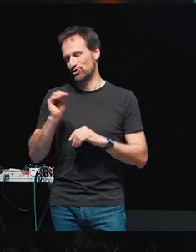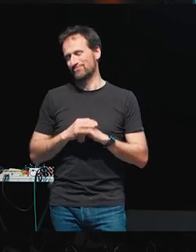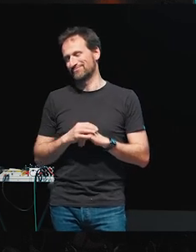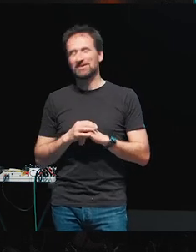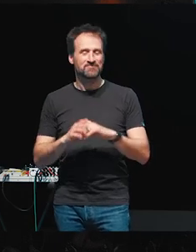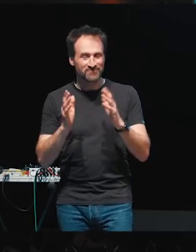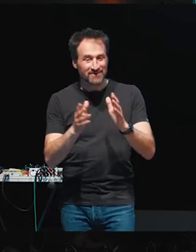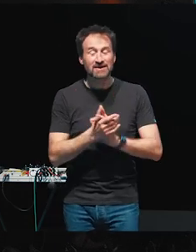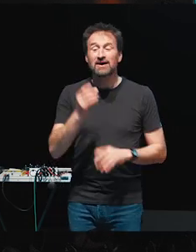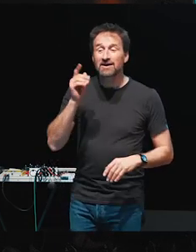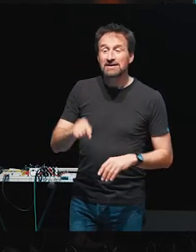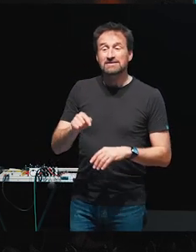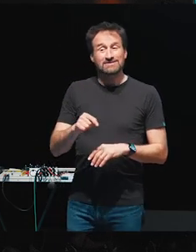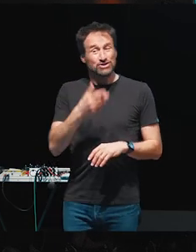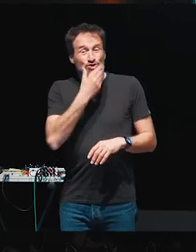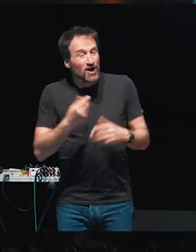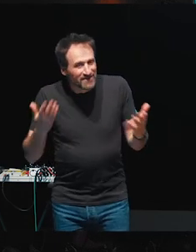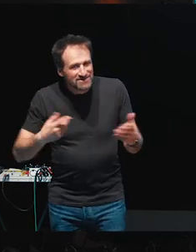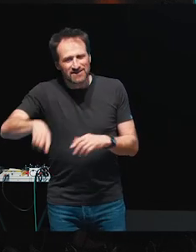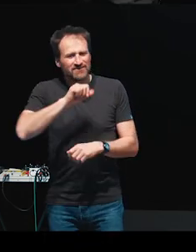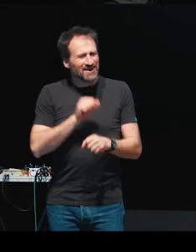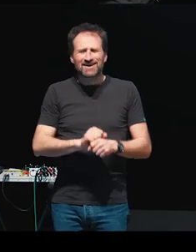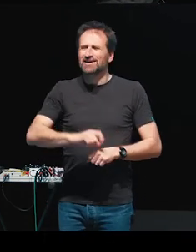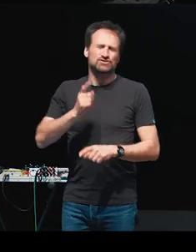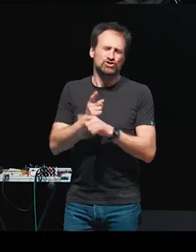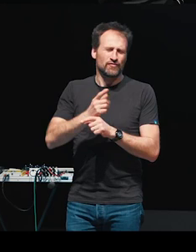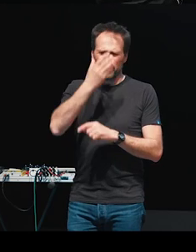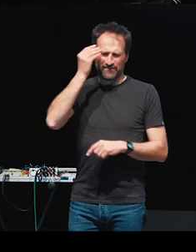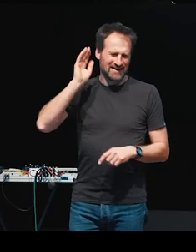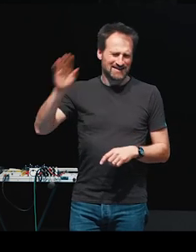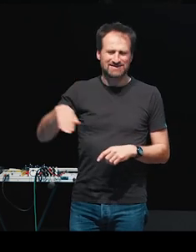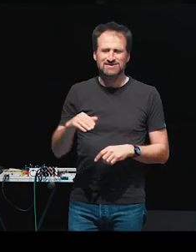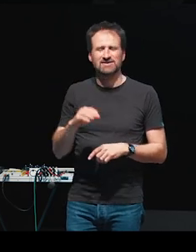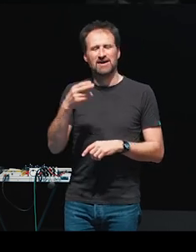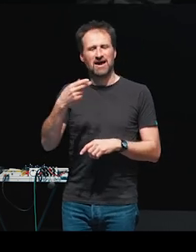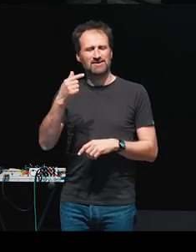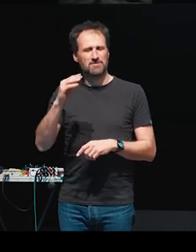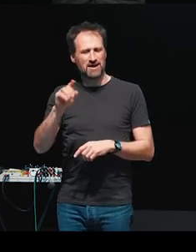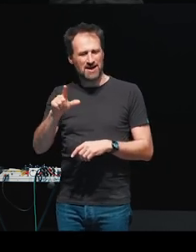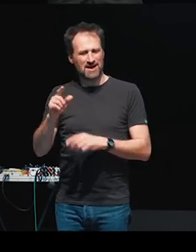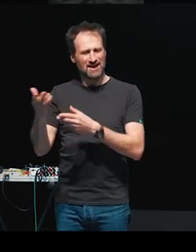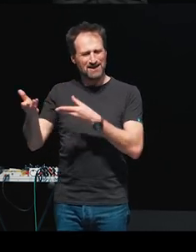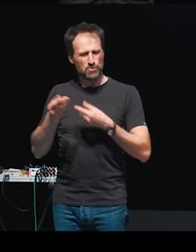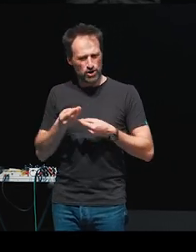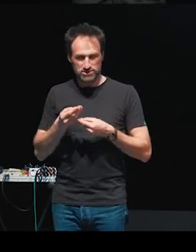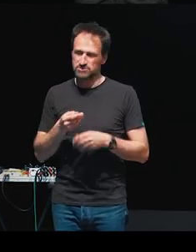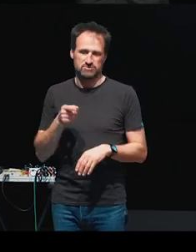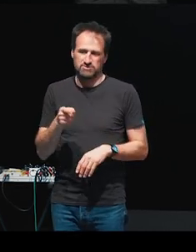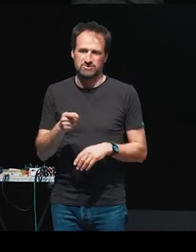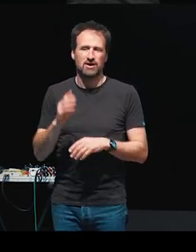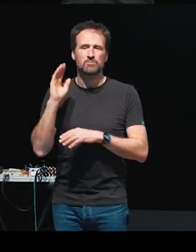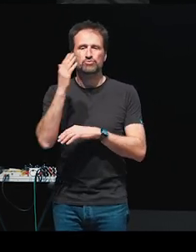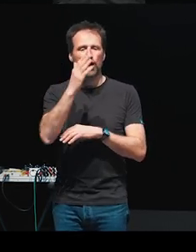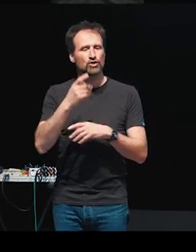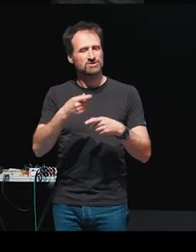that we can immediately forget about HTML imports. They will not be a thing. The browser vendors agreed